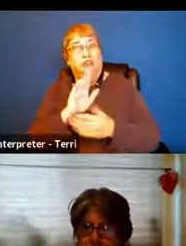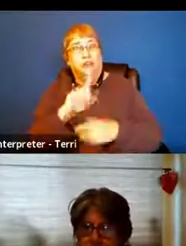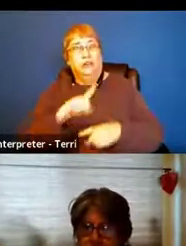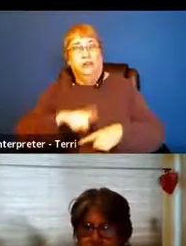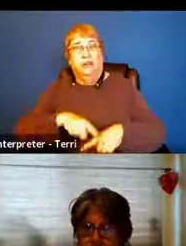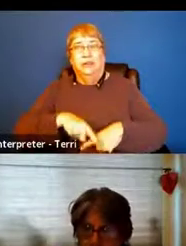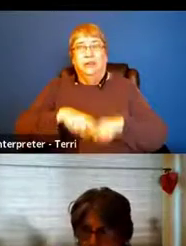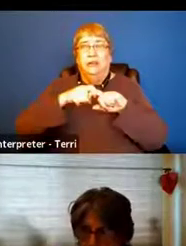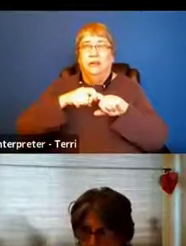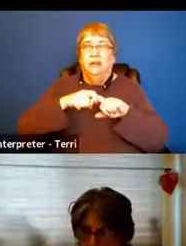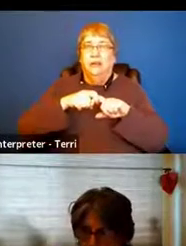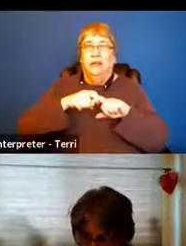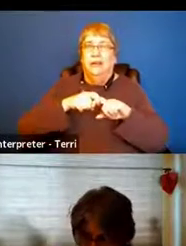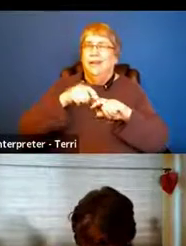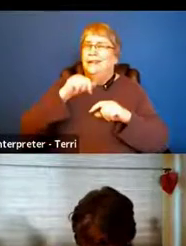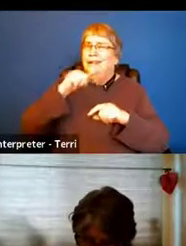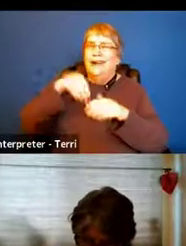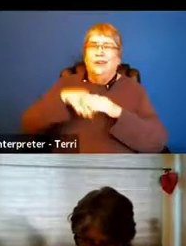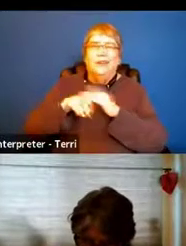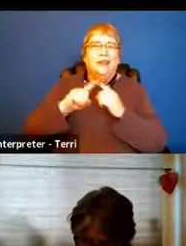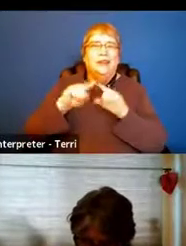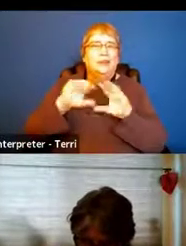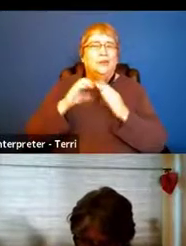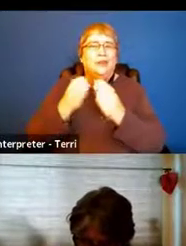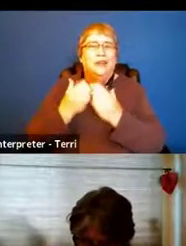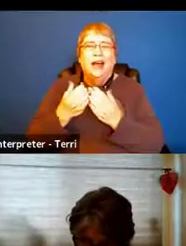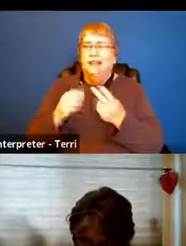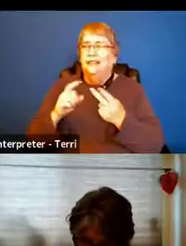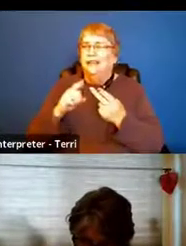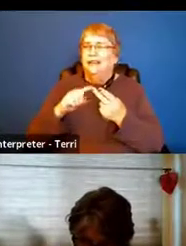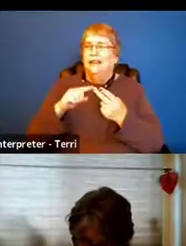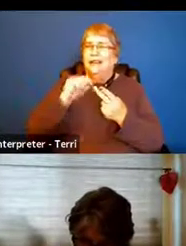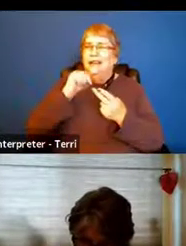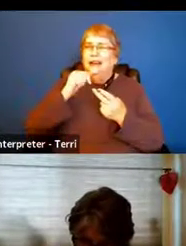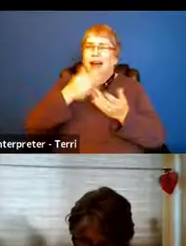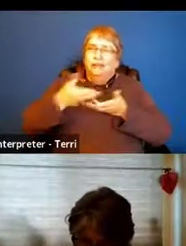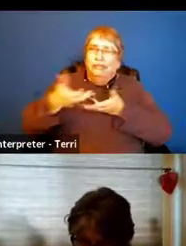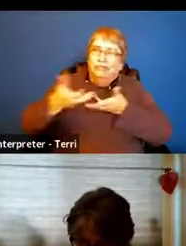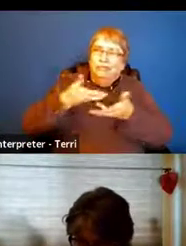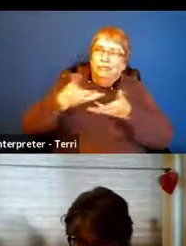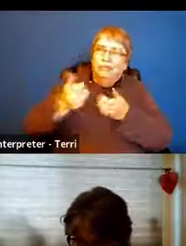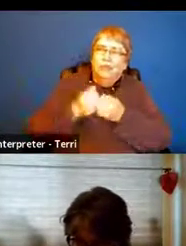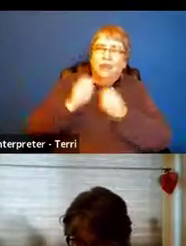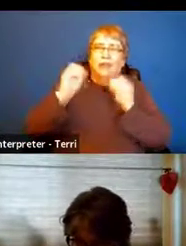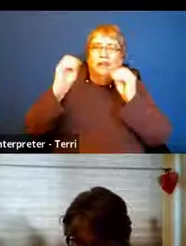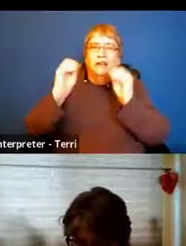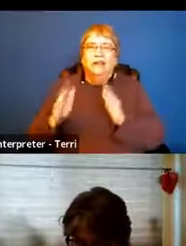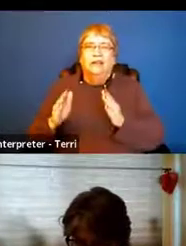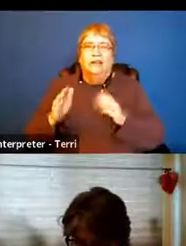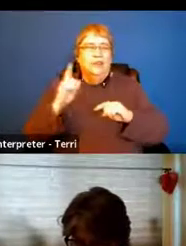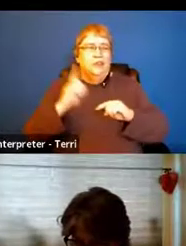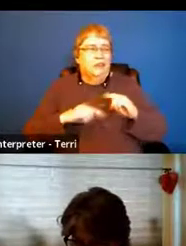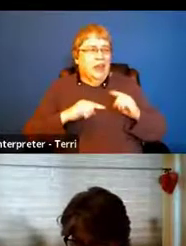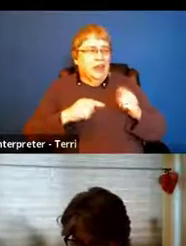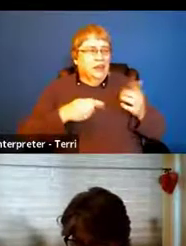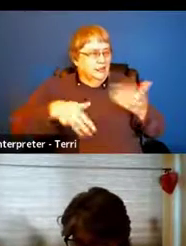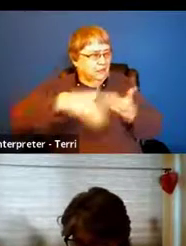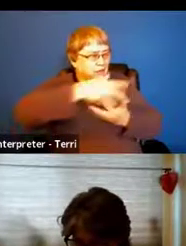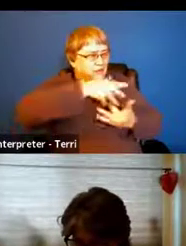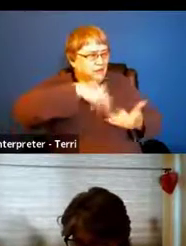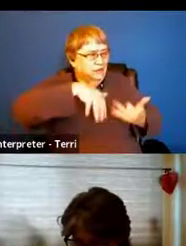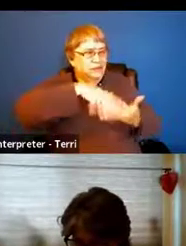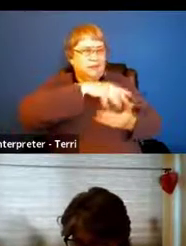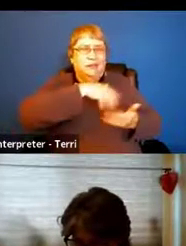with my professors like I thought I might. I'm not getting to spend time with my peers who I was so excited to make friends with.